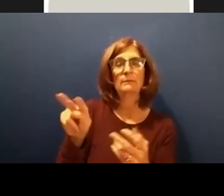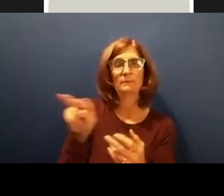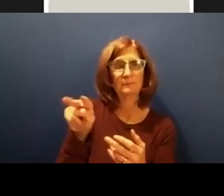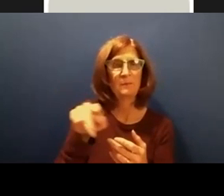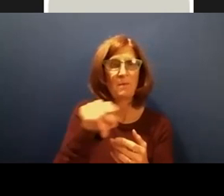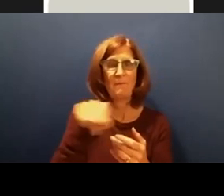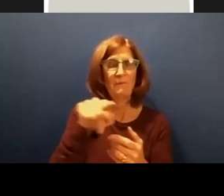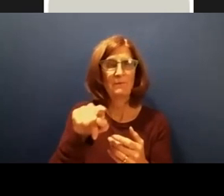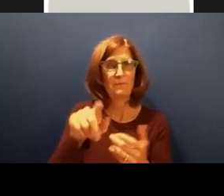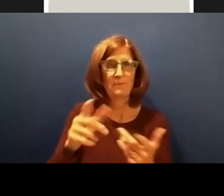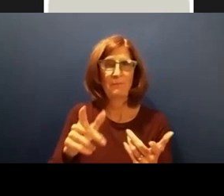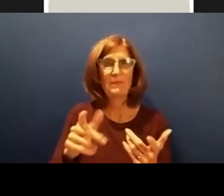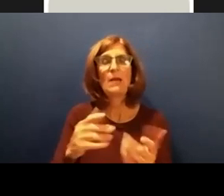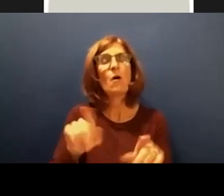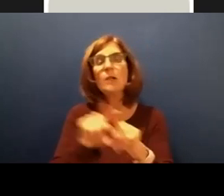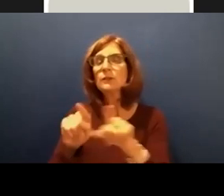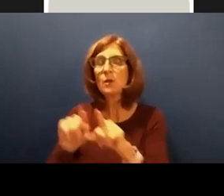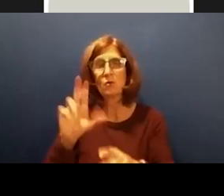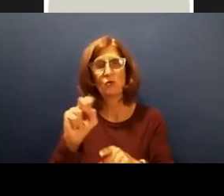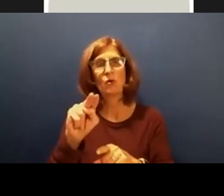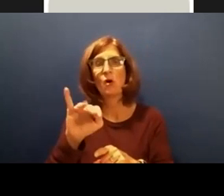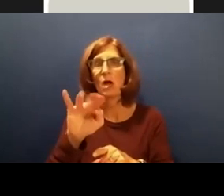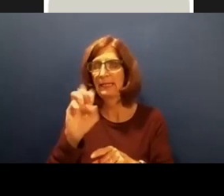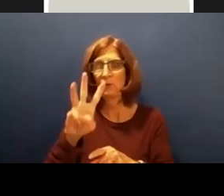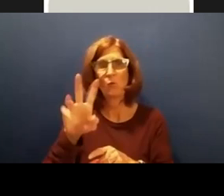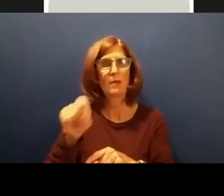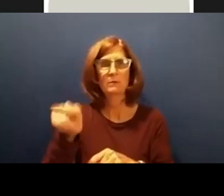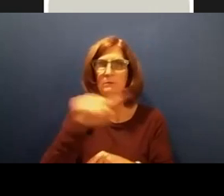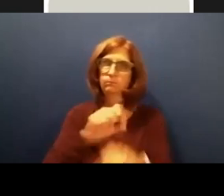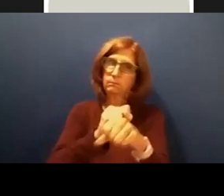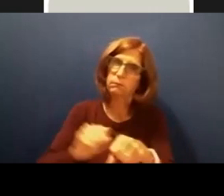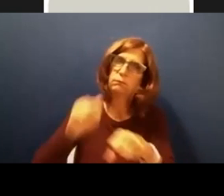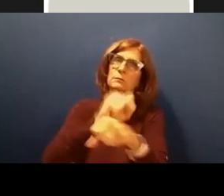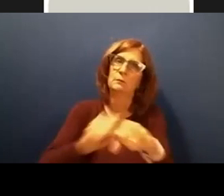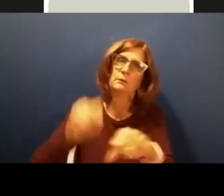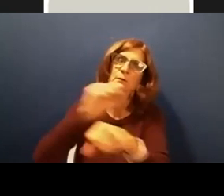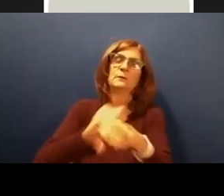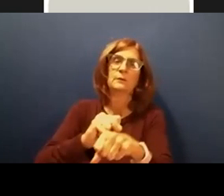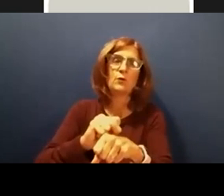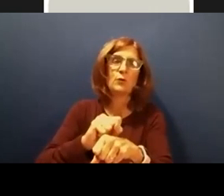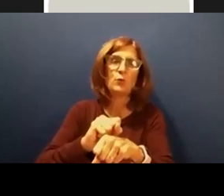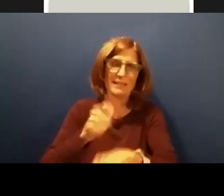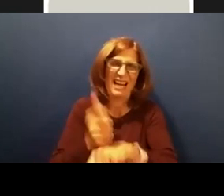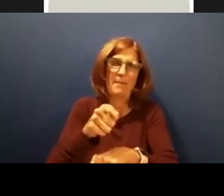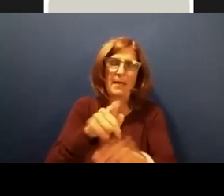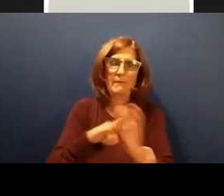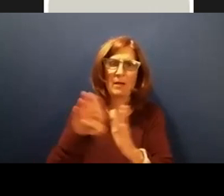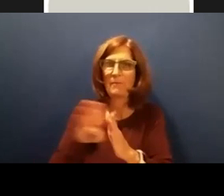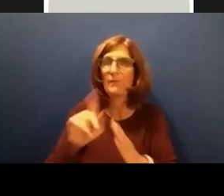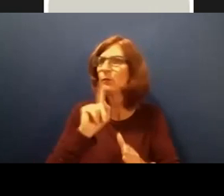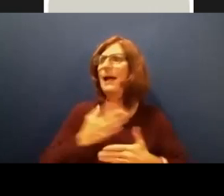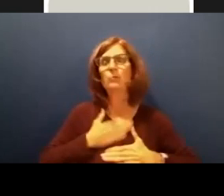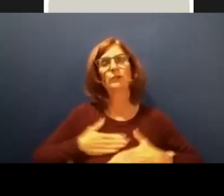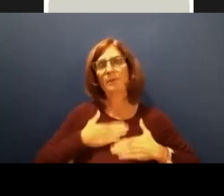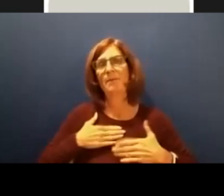that was selected by Connie Wells, and I know that they have been working for quite a bit on this development right here. I just want to let them know I appreciate them. They know,